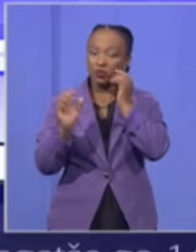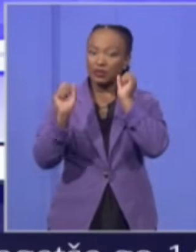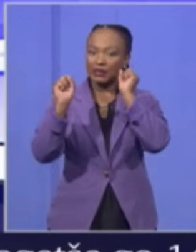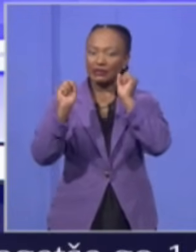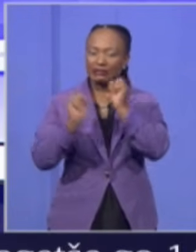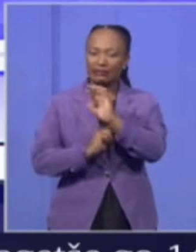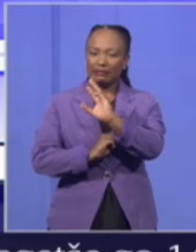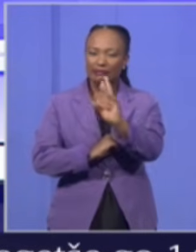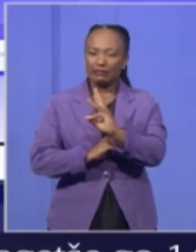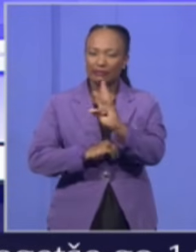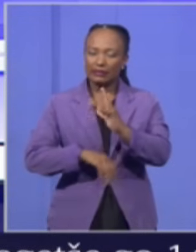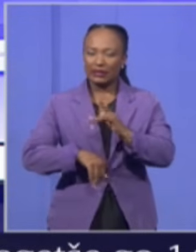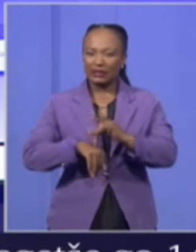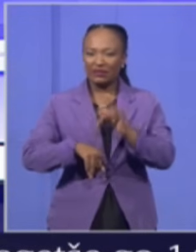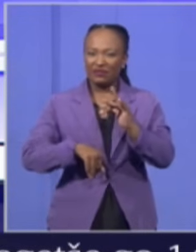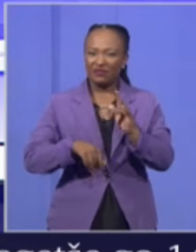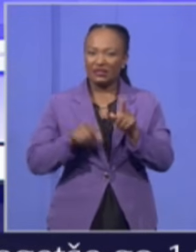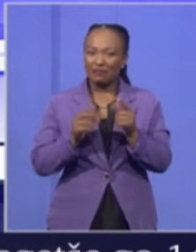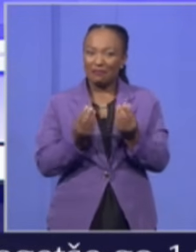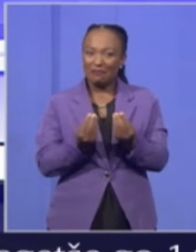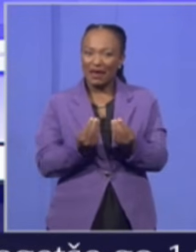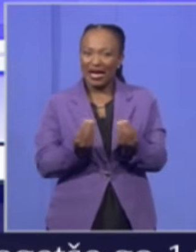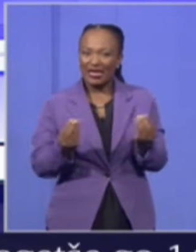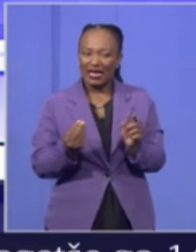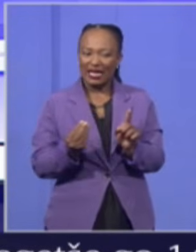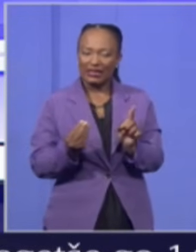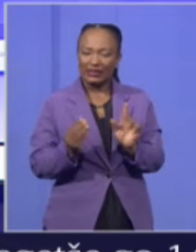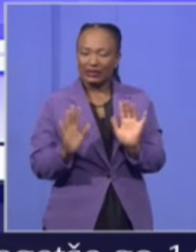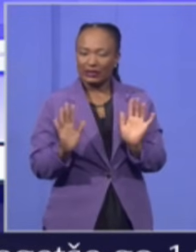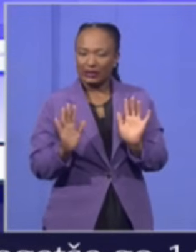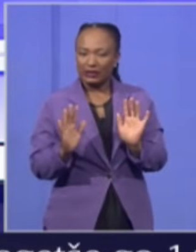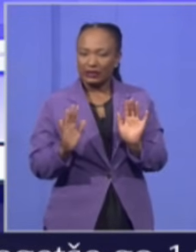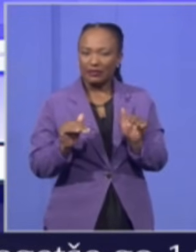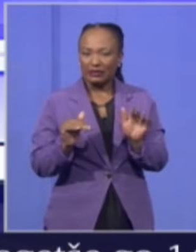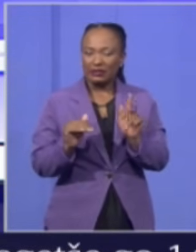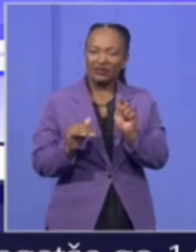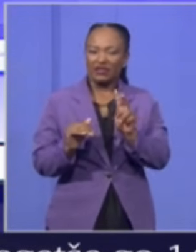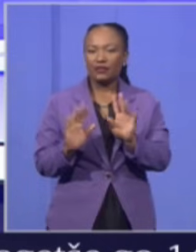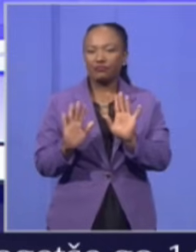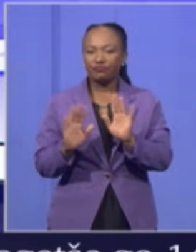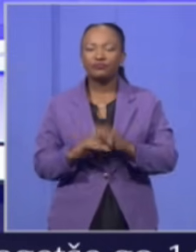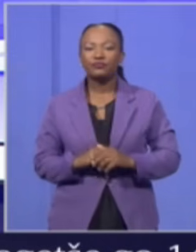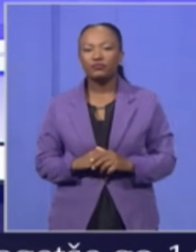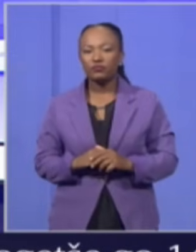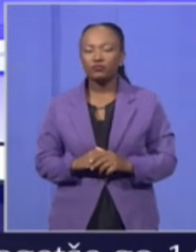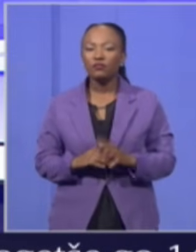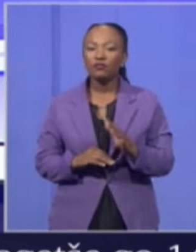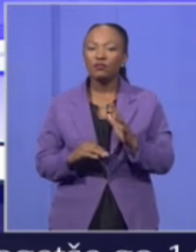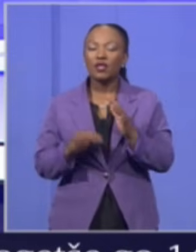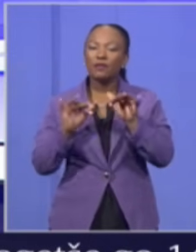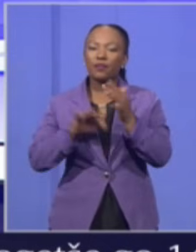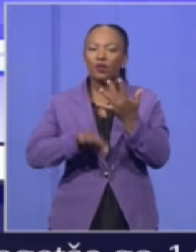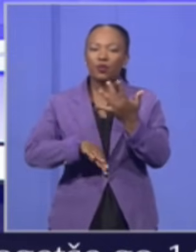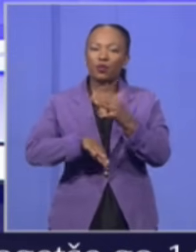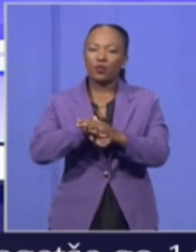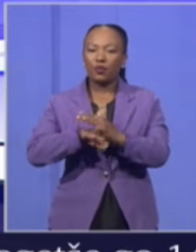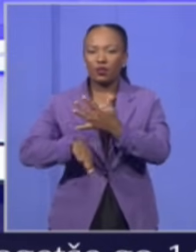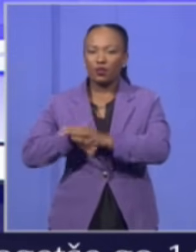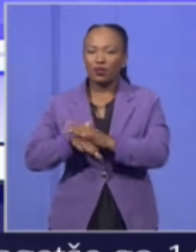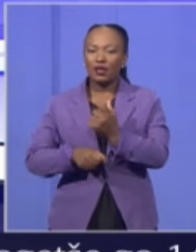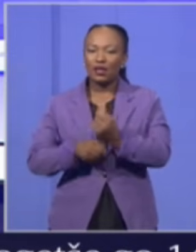le šikinya maikutlo go batša legarolo a matswalo kudubana. Palo ya mahukotseng ya bese ka Gauteng e hlatlogetše